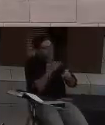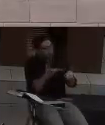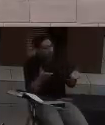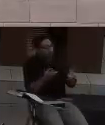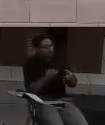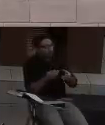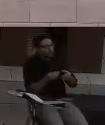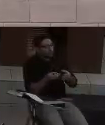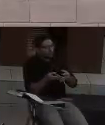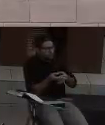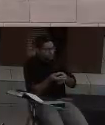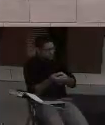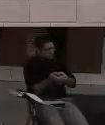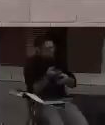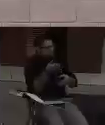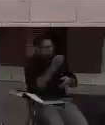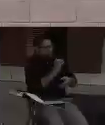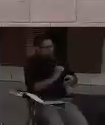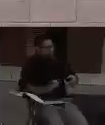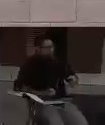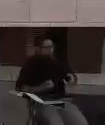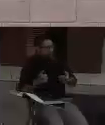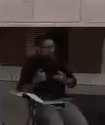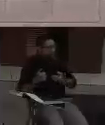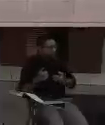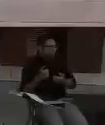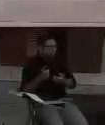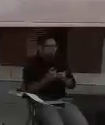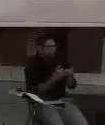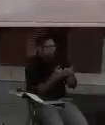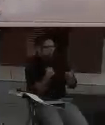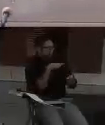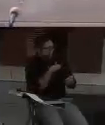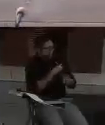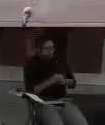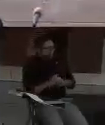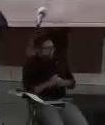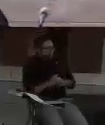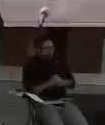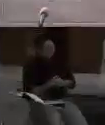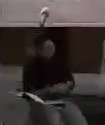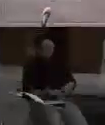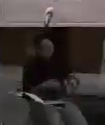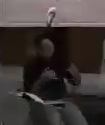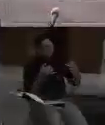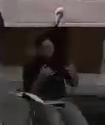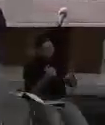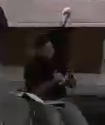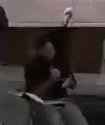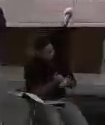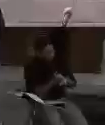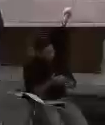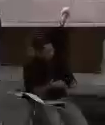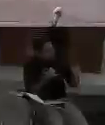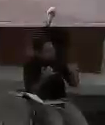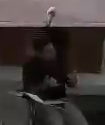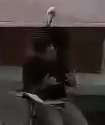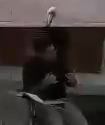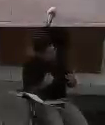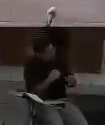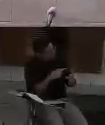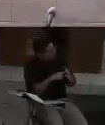Amen. And so we offer here the deep waters of baptism that invite us to this new way of living